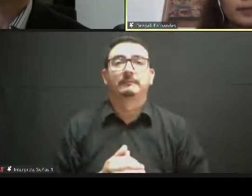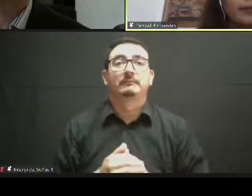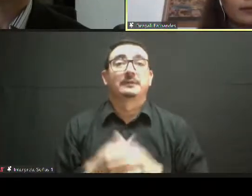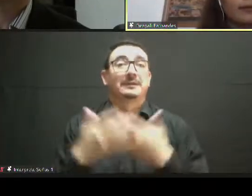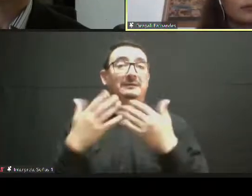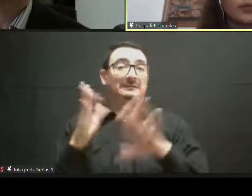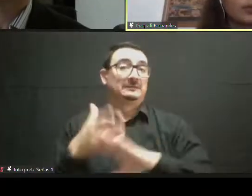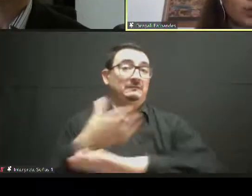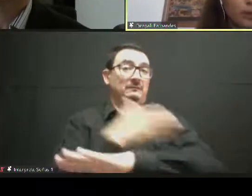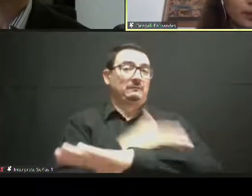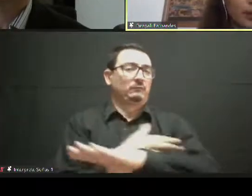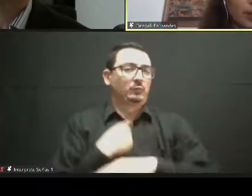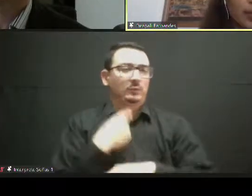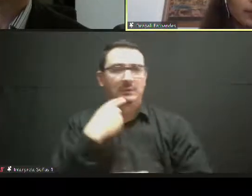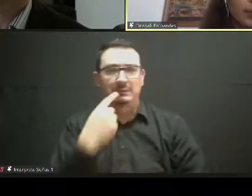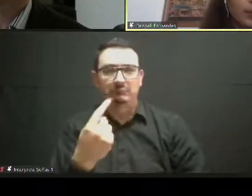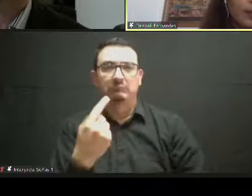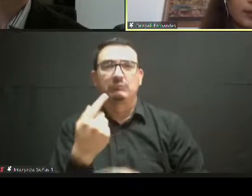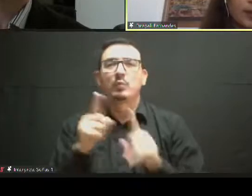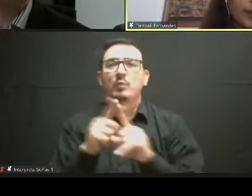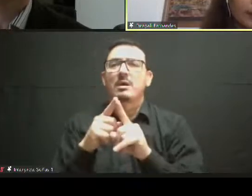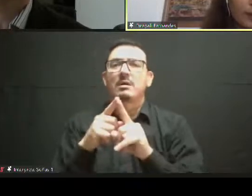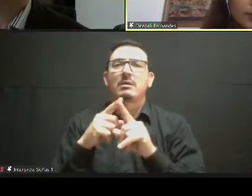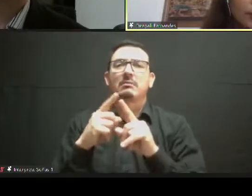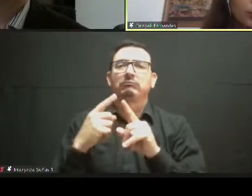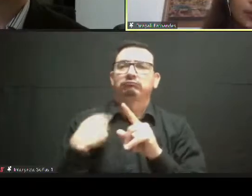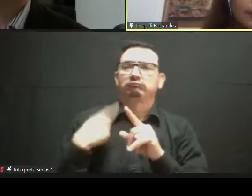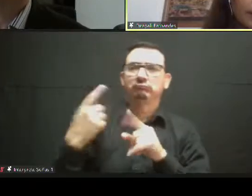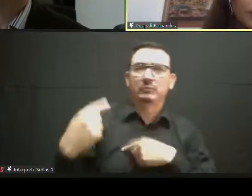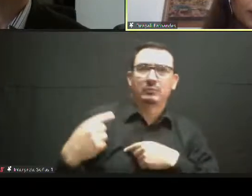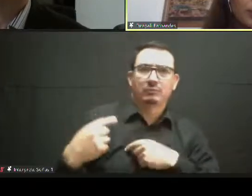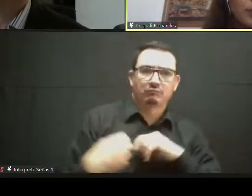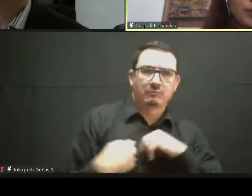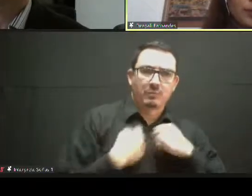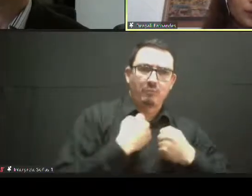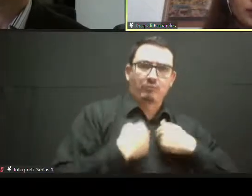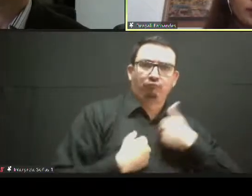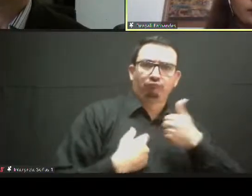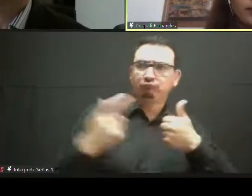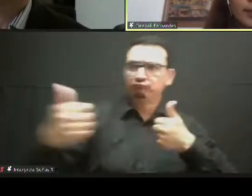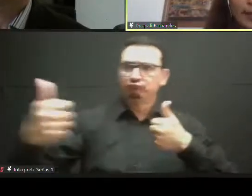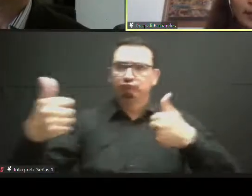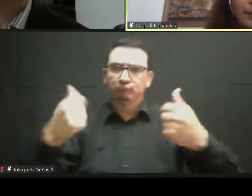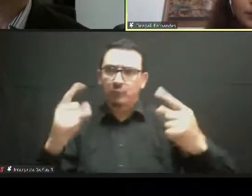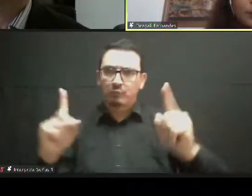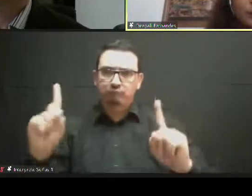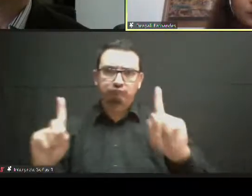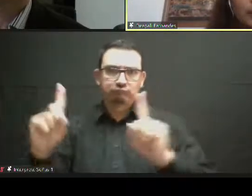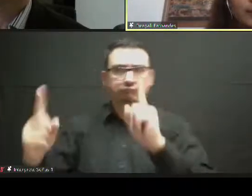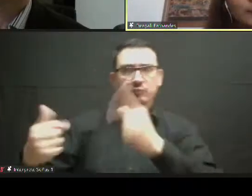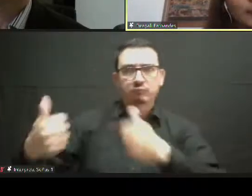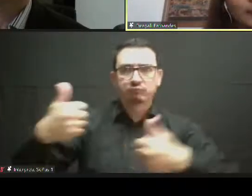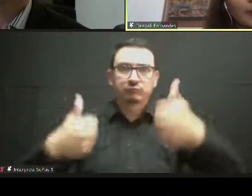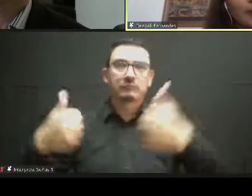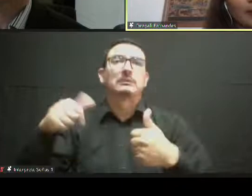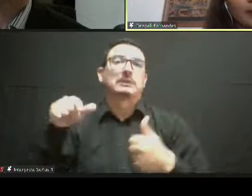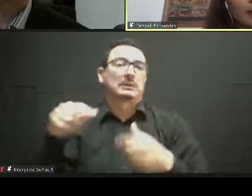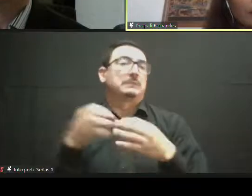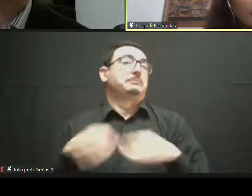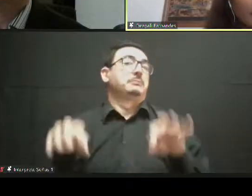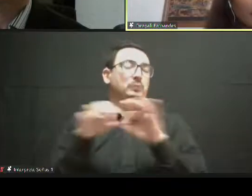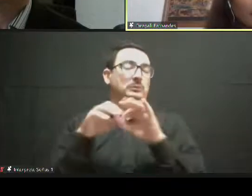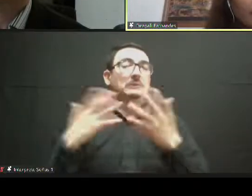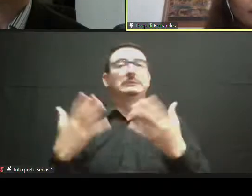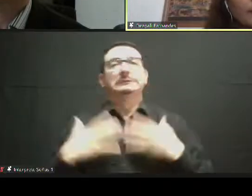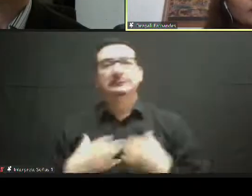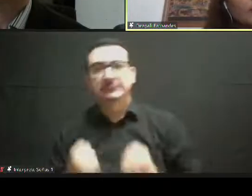that's that we can do a lot of things online, whether it's health, schooling, education. A lot of things can actually move online.